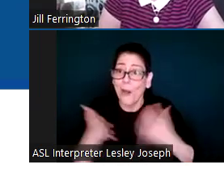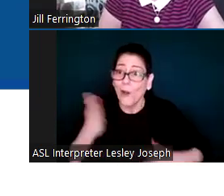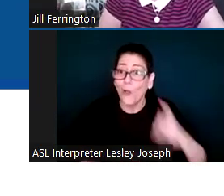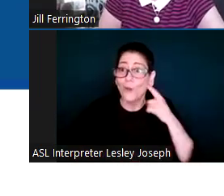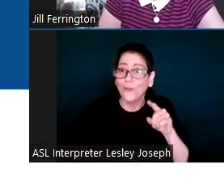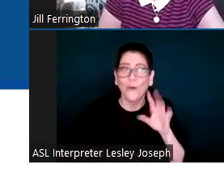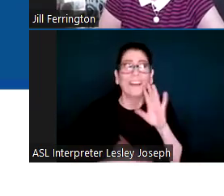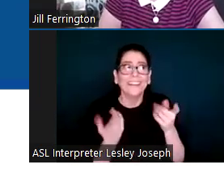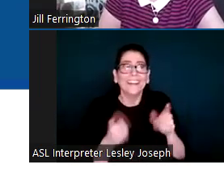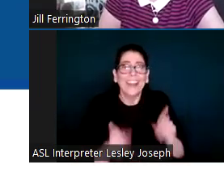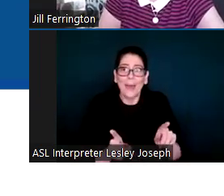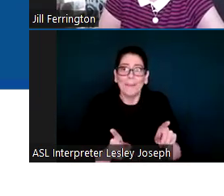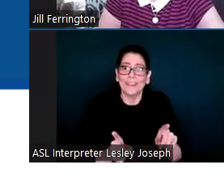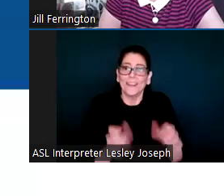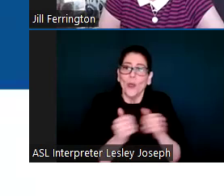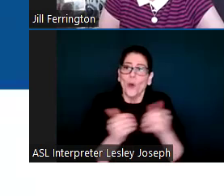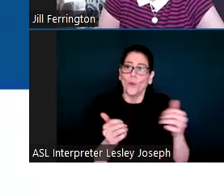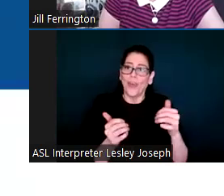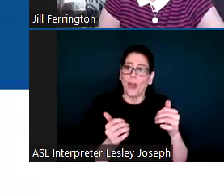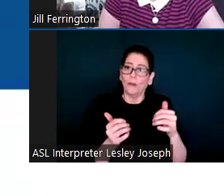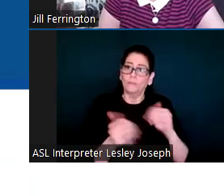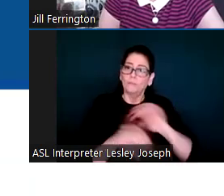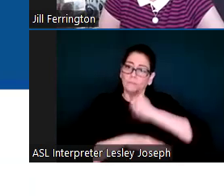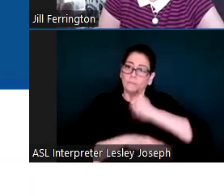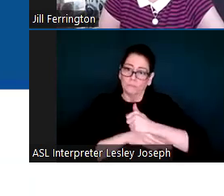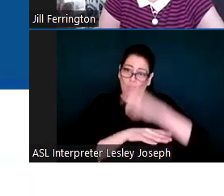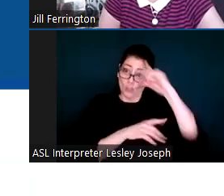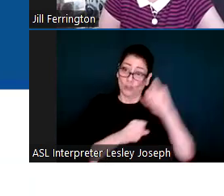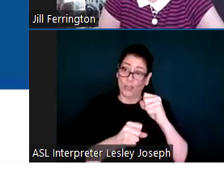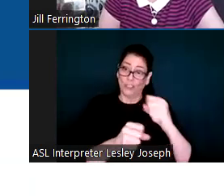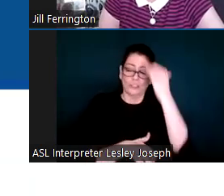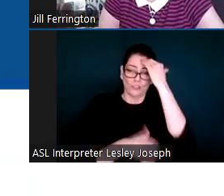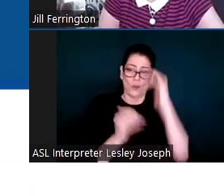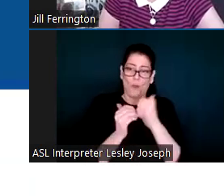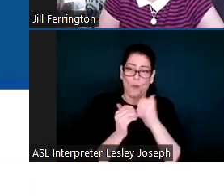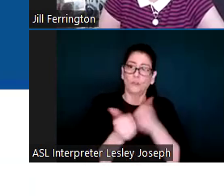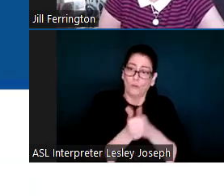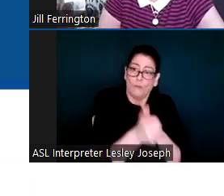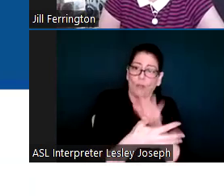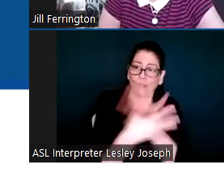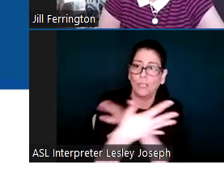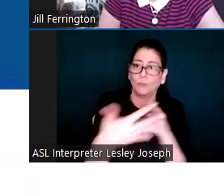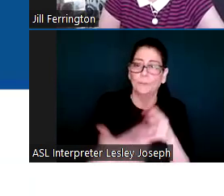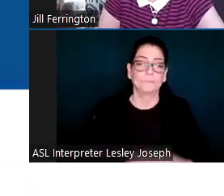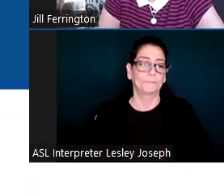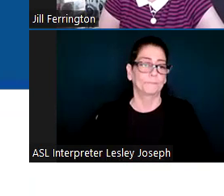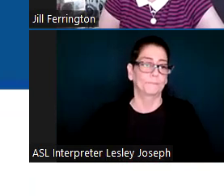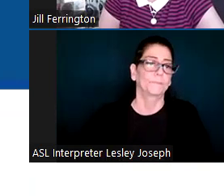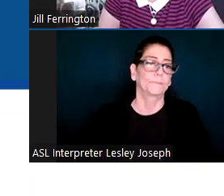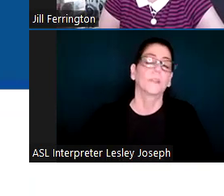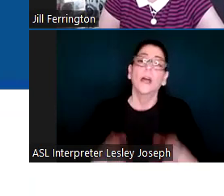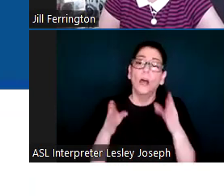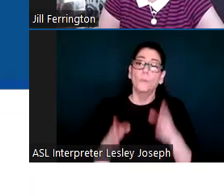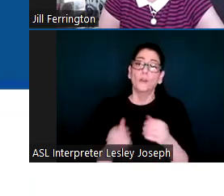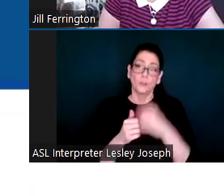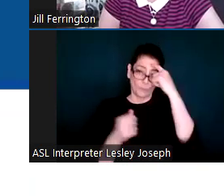happen without those strategies for knowing how to maintain a schedule. A person with brain injury may also